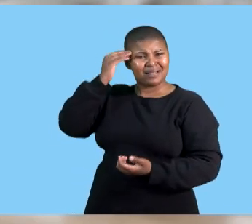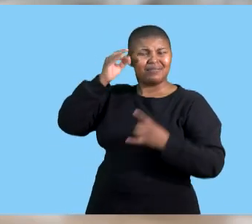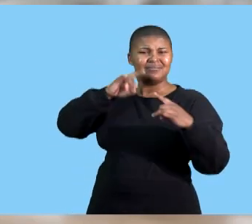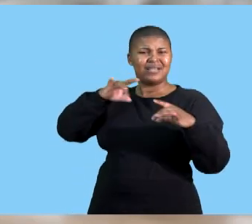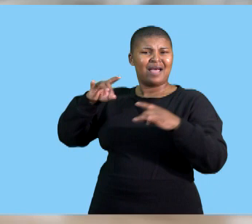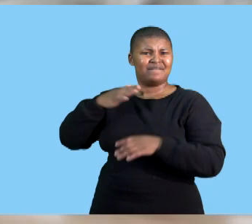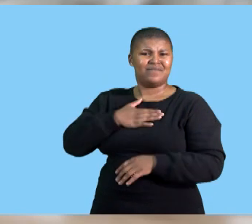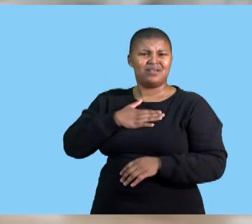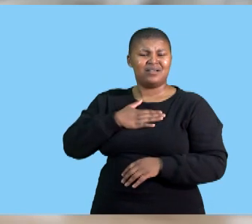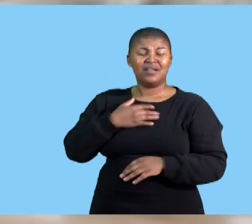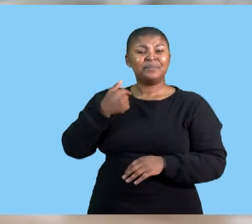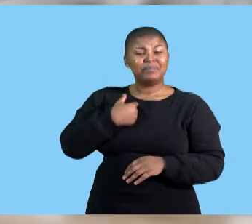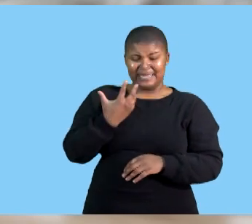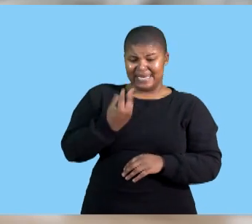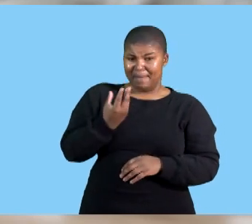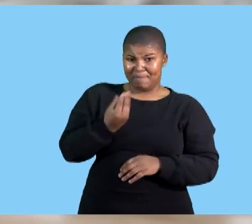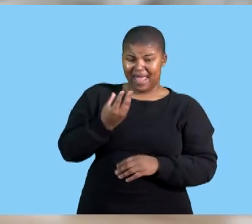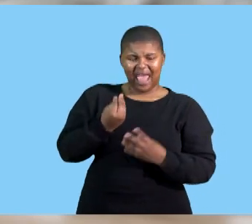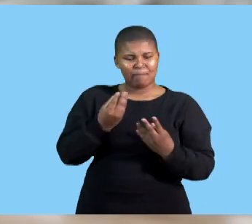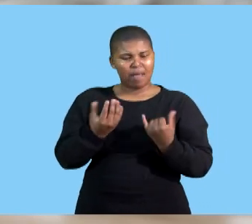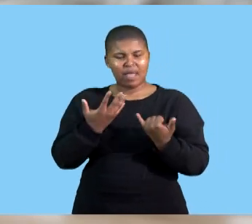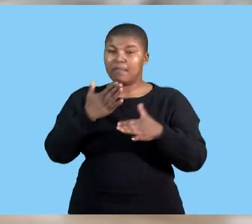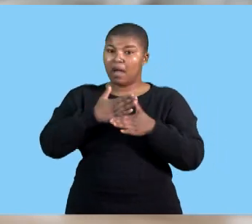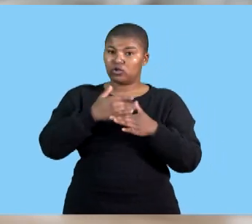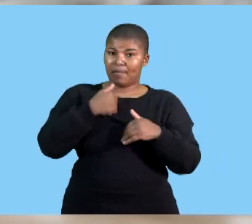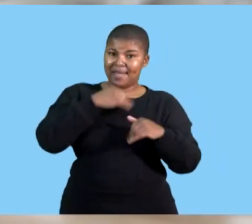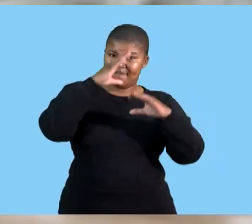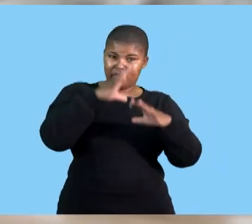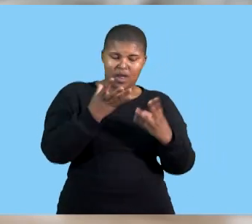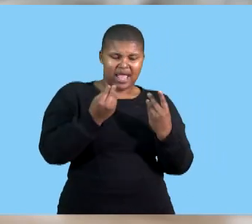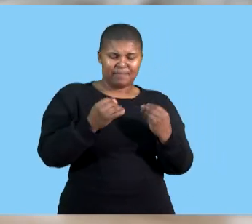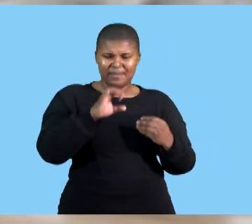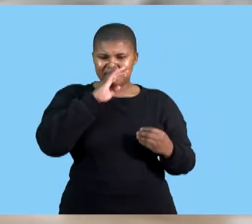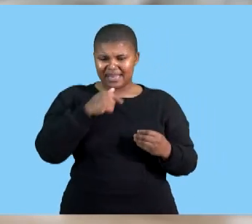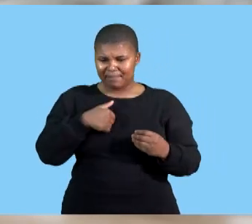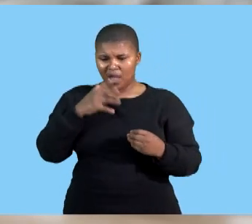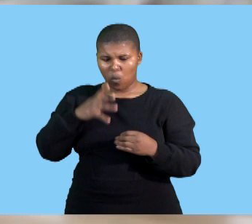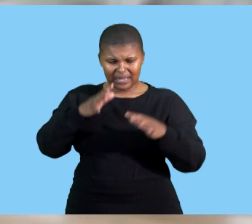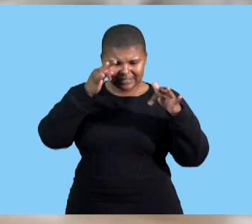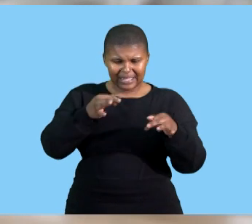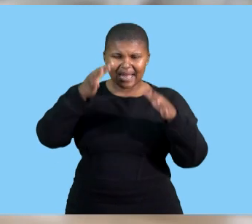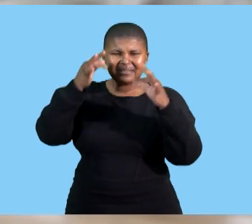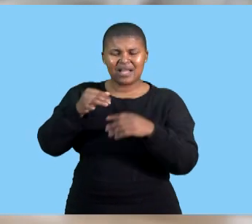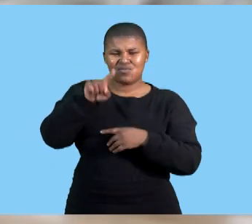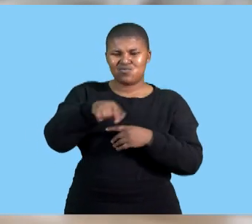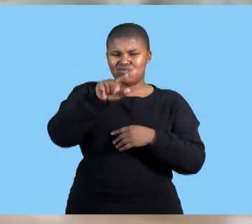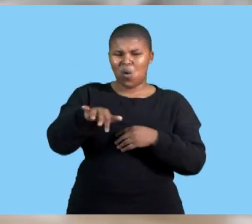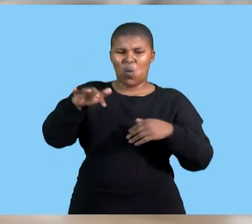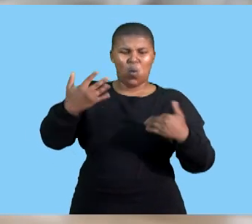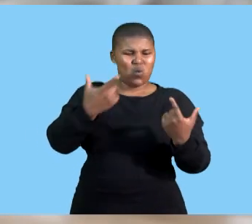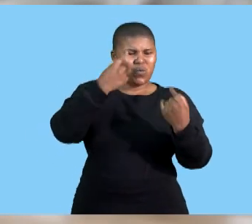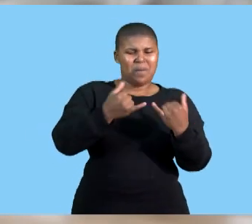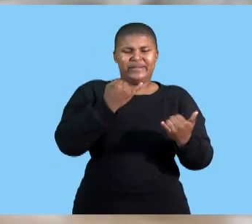am dealing with numbers and then I end up making incorrect decisions because of the fact that I have too much that